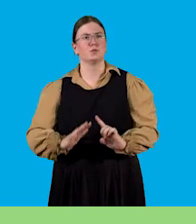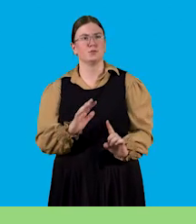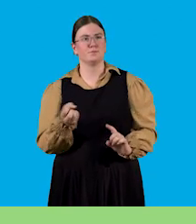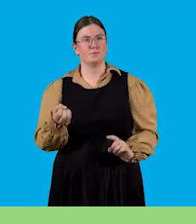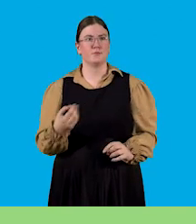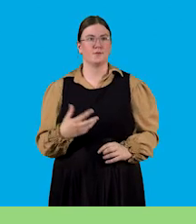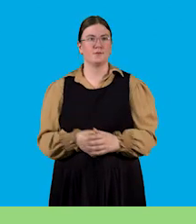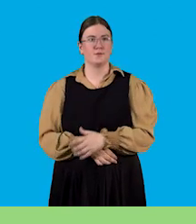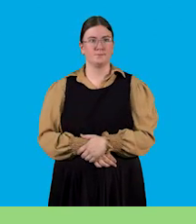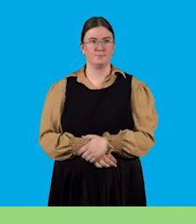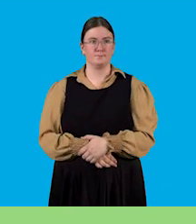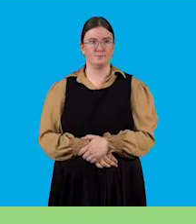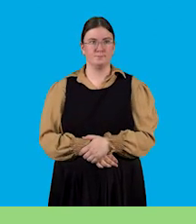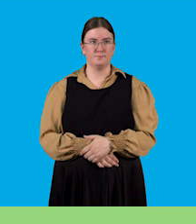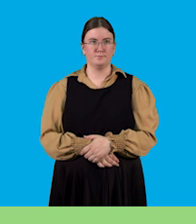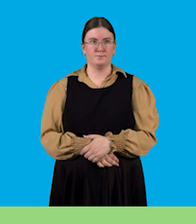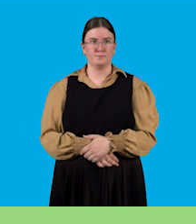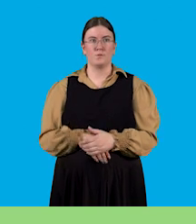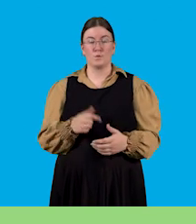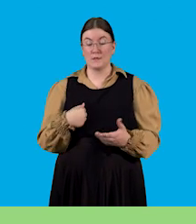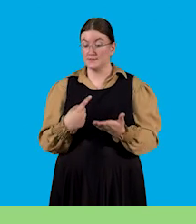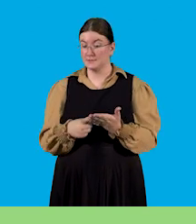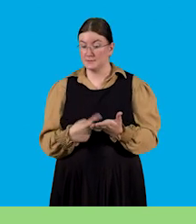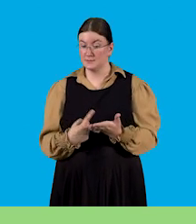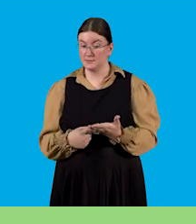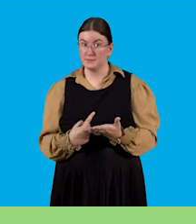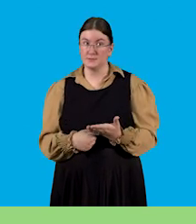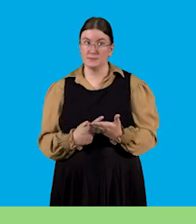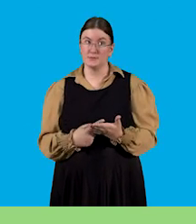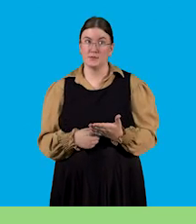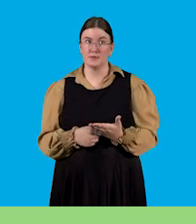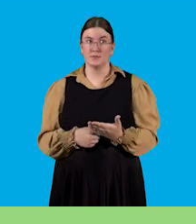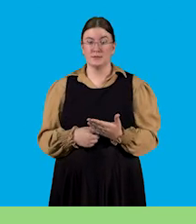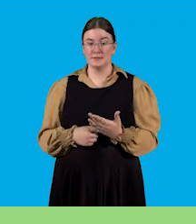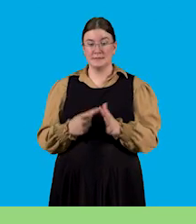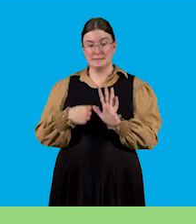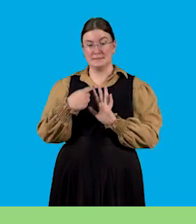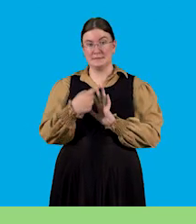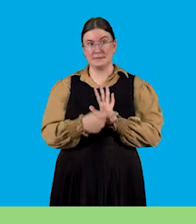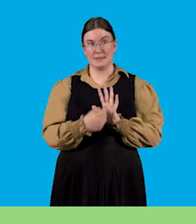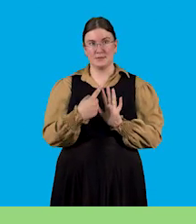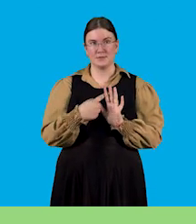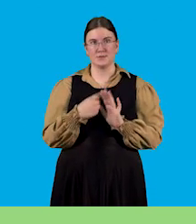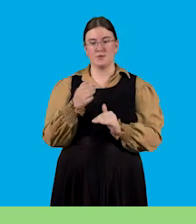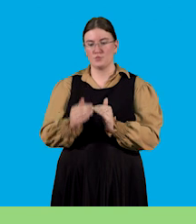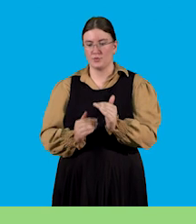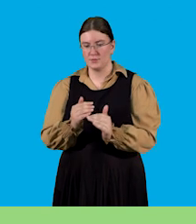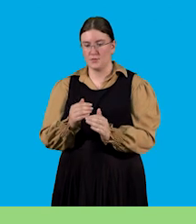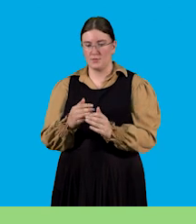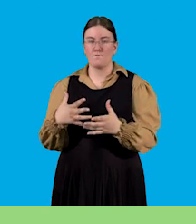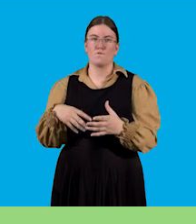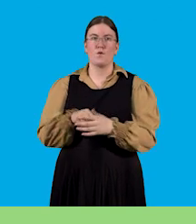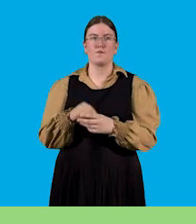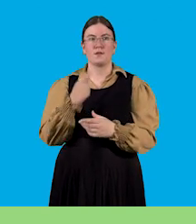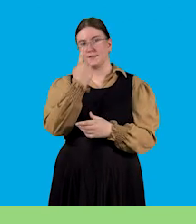given to us. We are going to discuss which sense organs and processes are involved in each